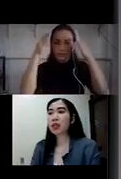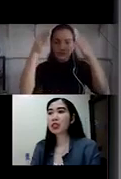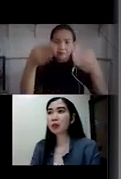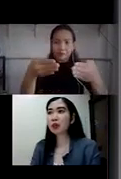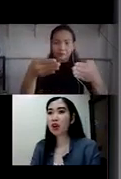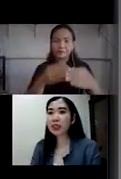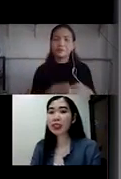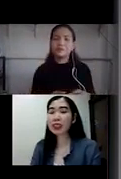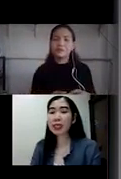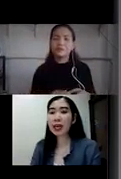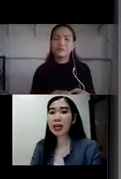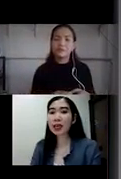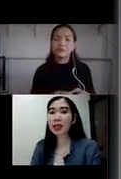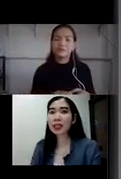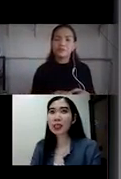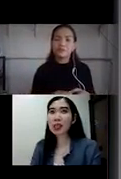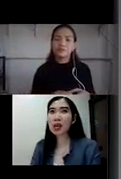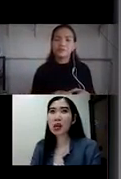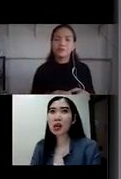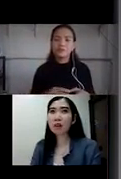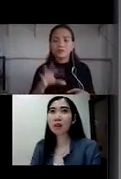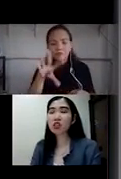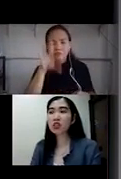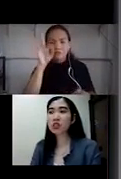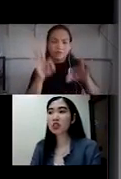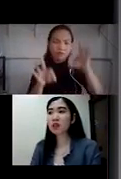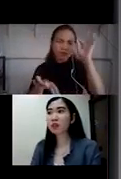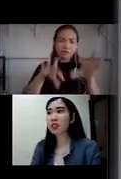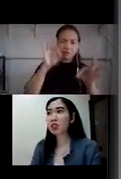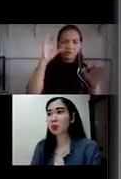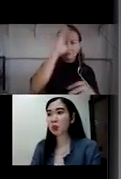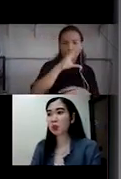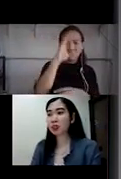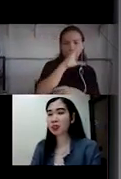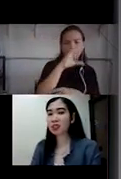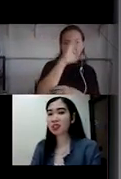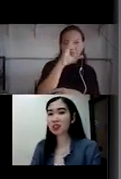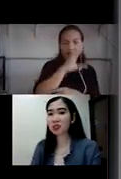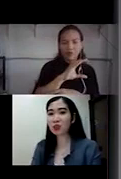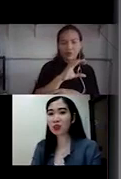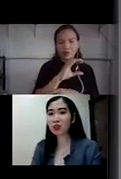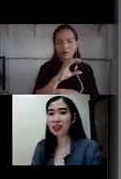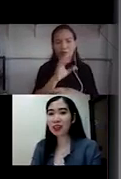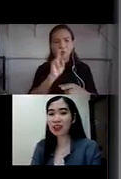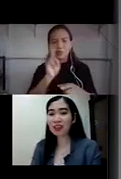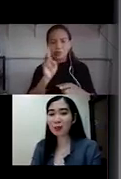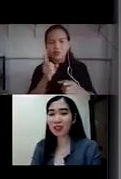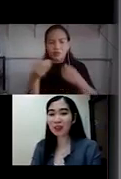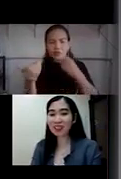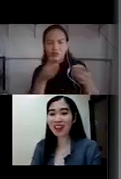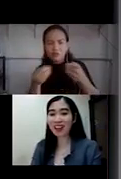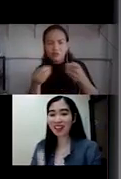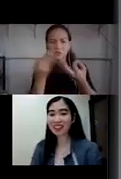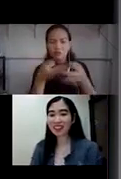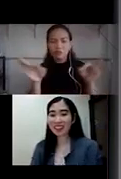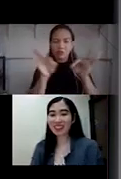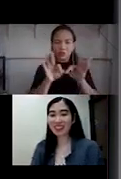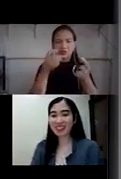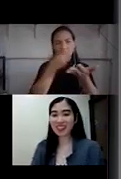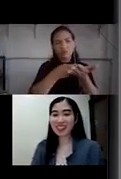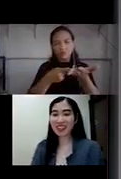on exploring the features of these tools. Since ito yung request sa akin